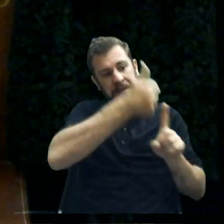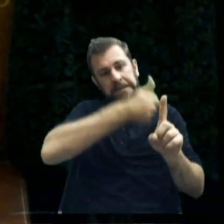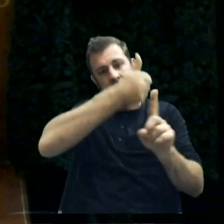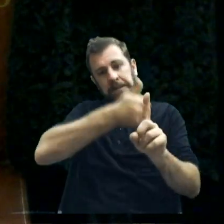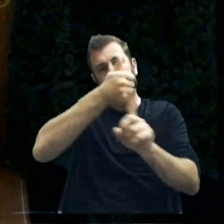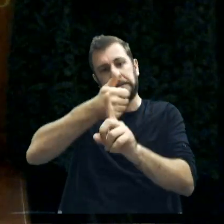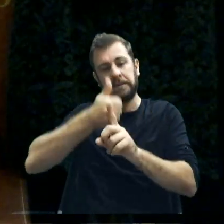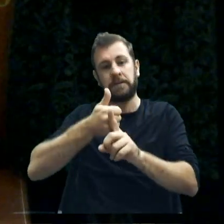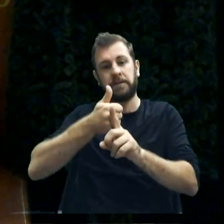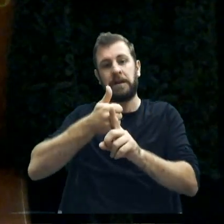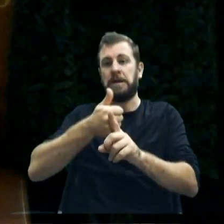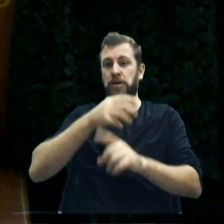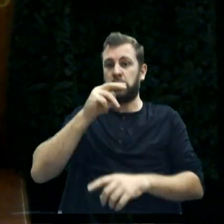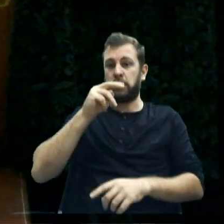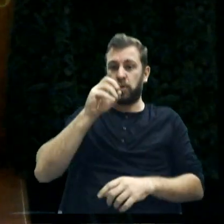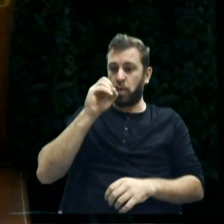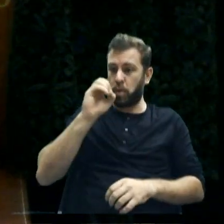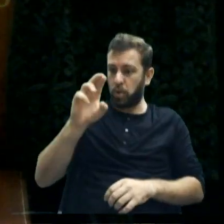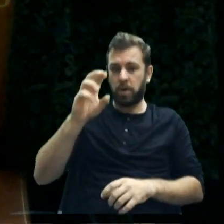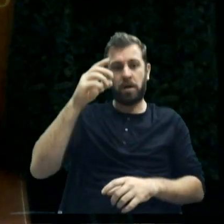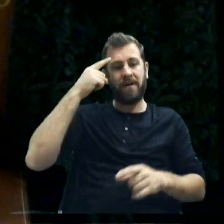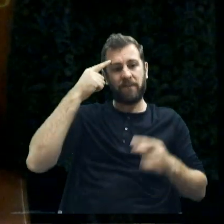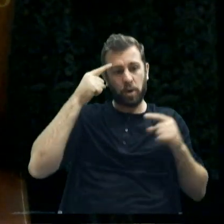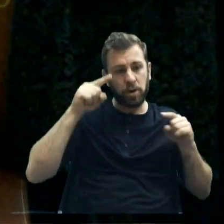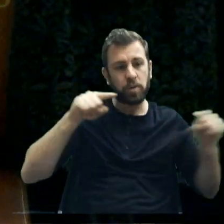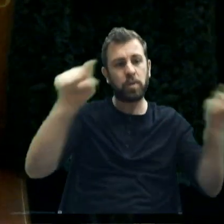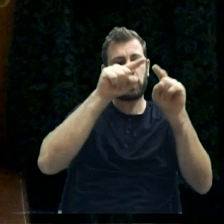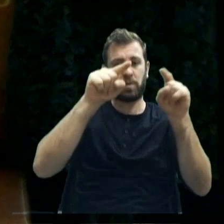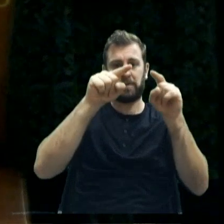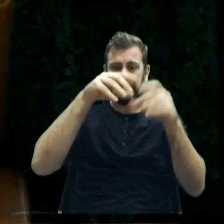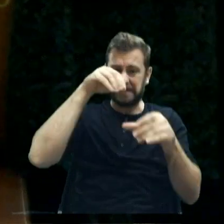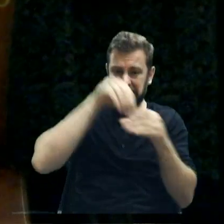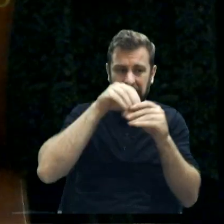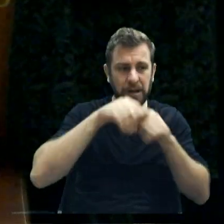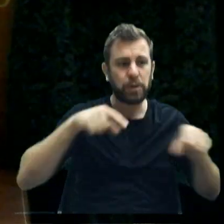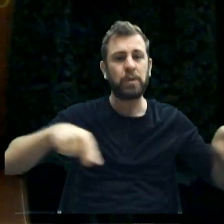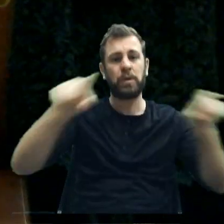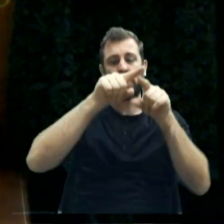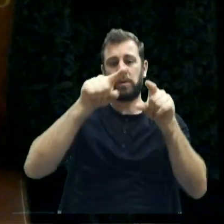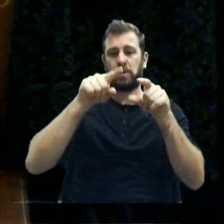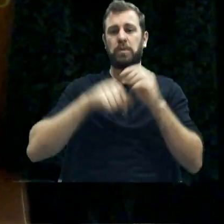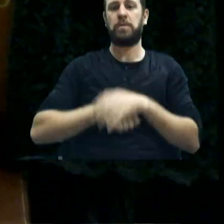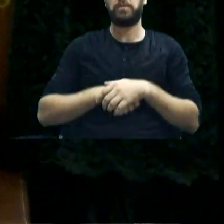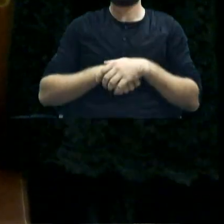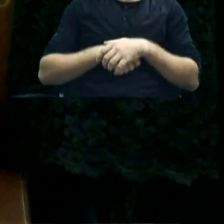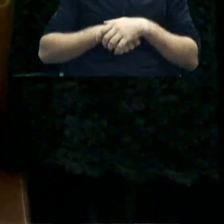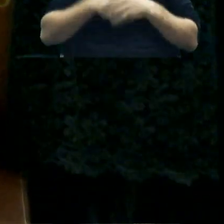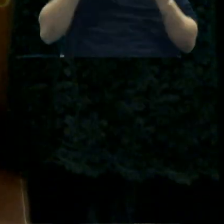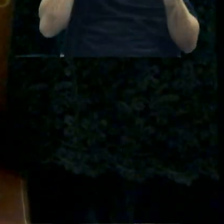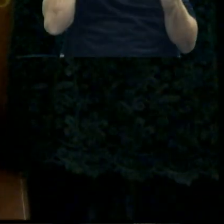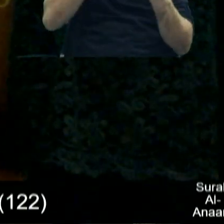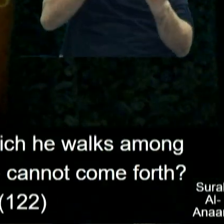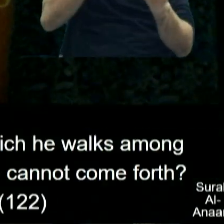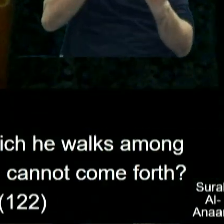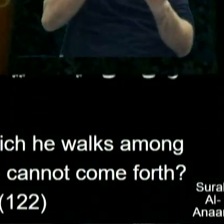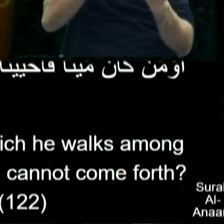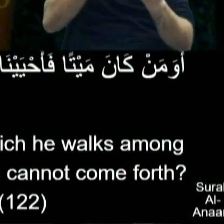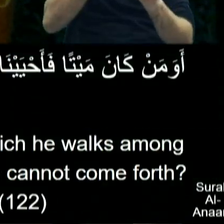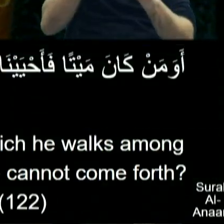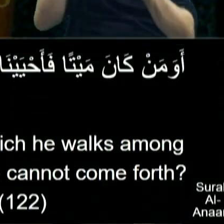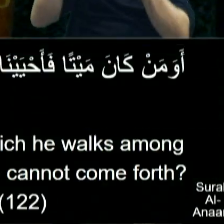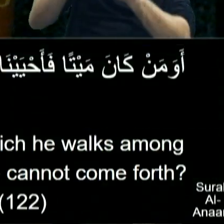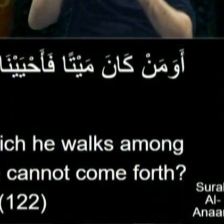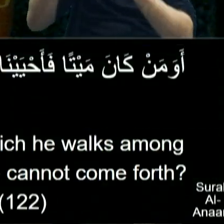is for you. It's inside of you. It's made to do what? To tackle the darkness that we face every single